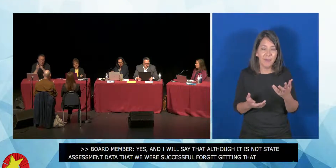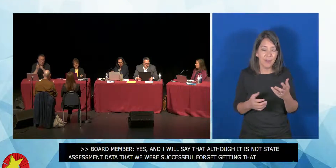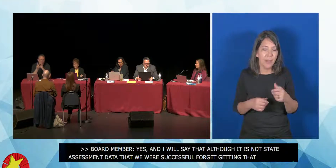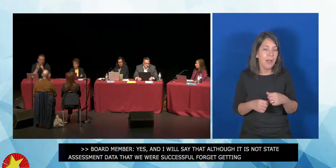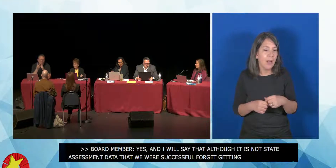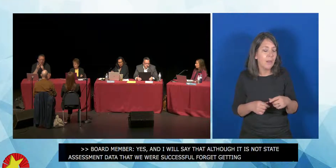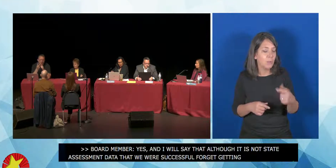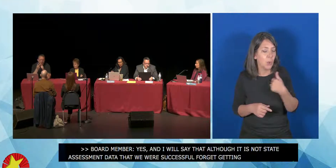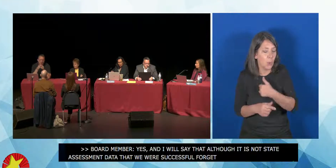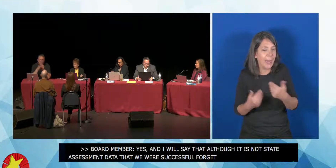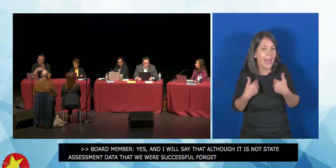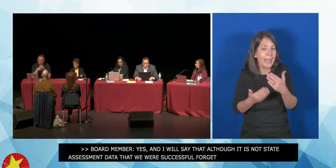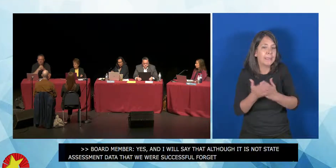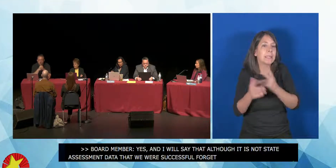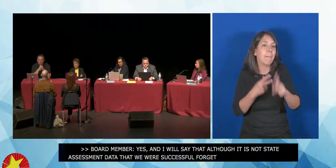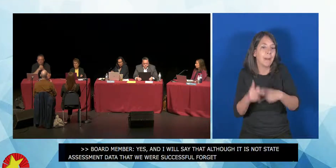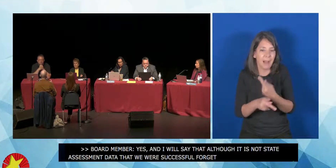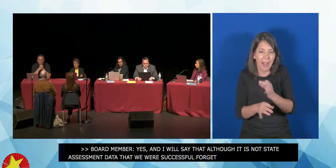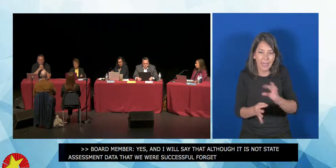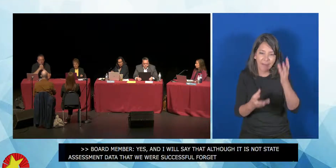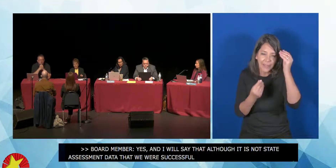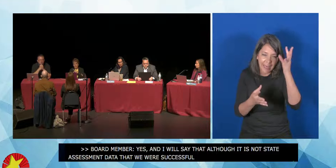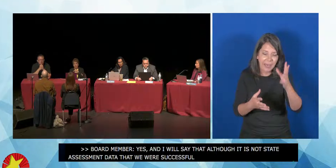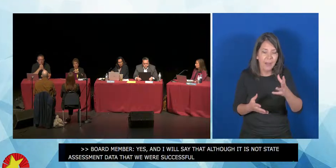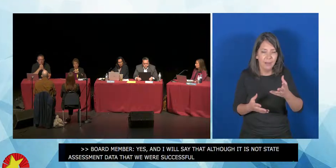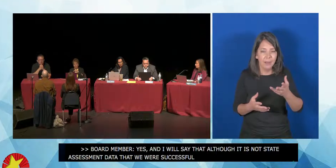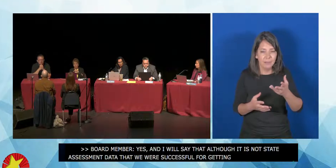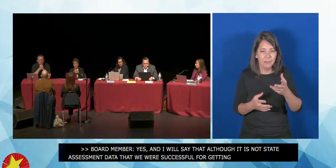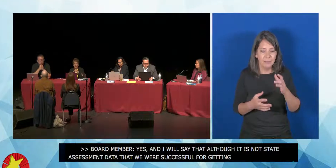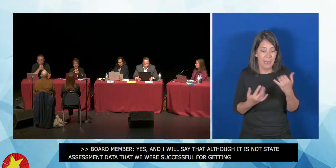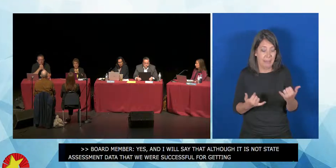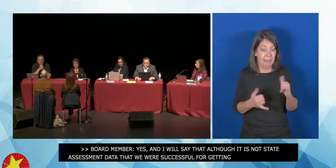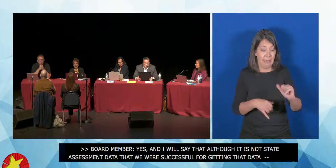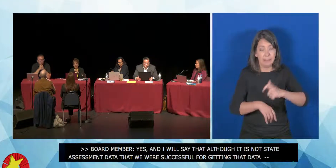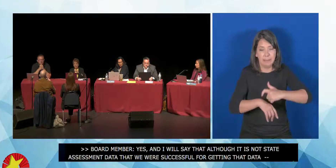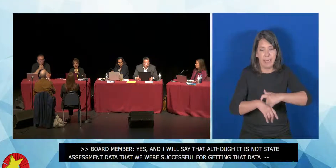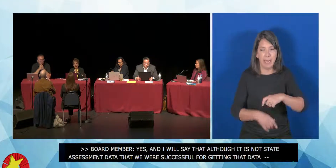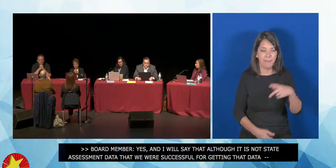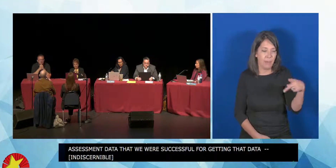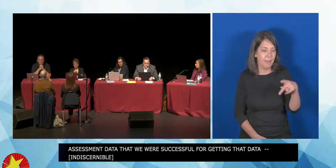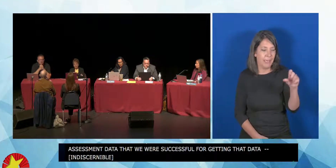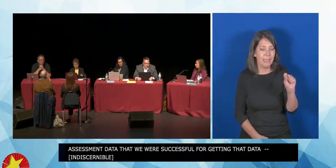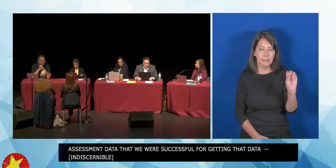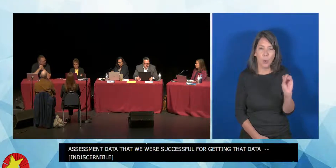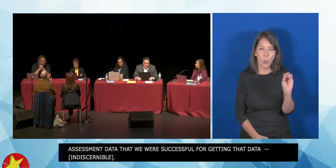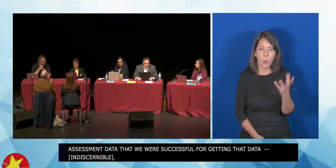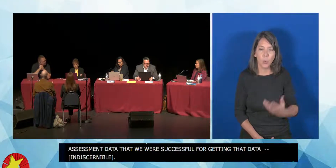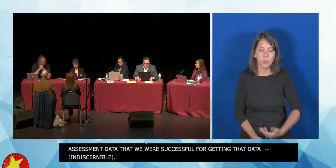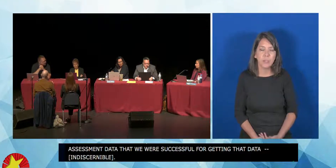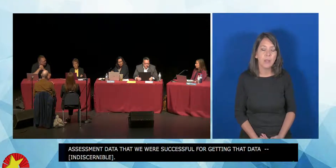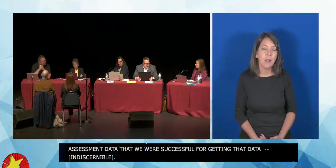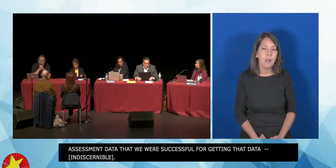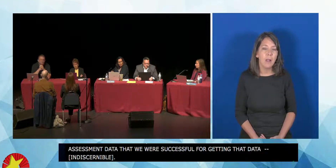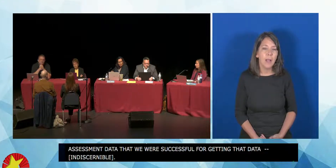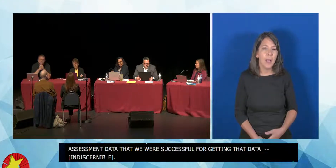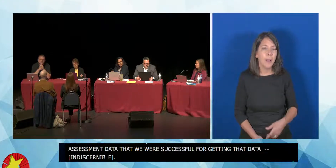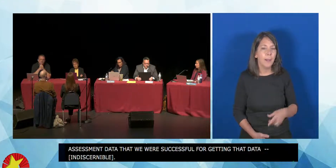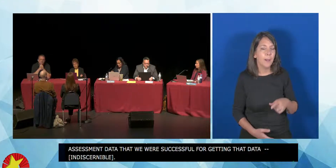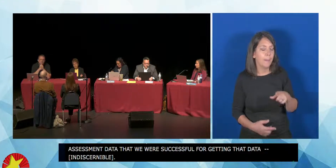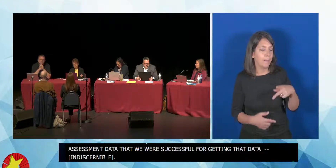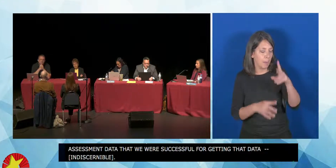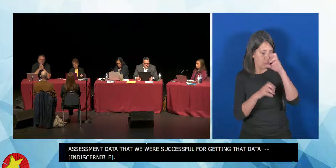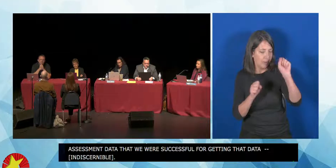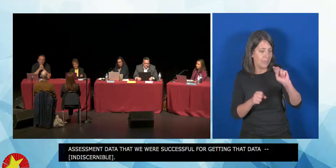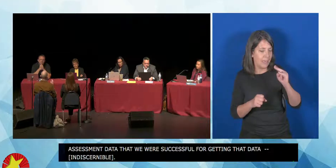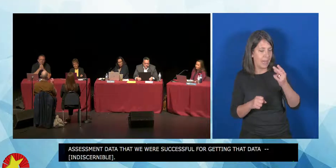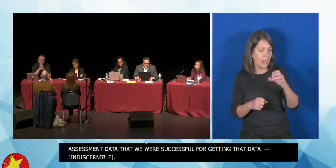making some headway and are able to have that data at this time. Sure. Thank you. And Superintendent Reichman,